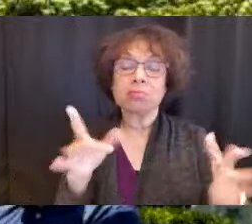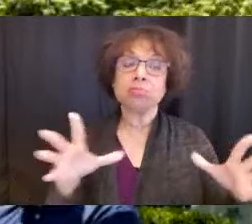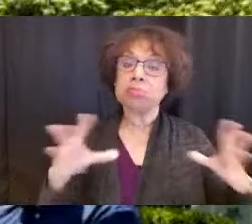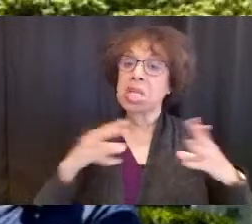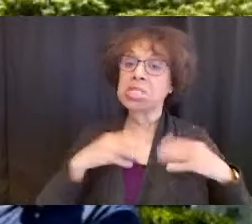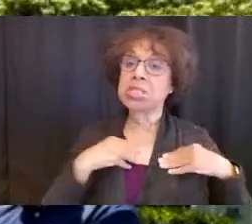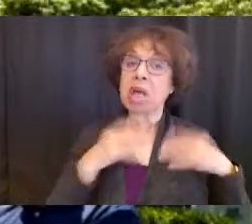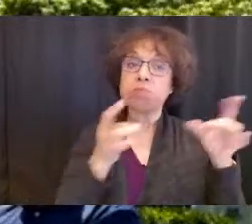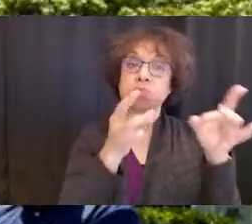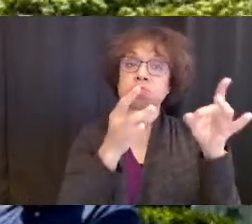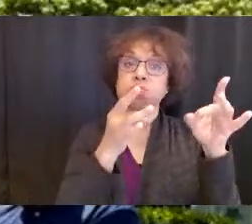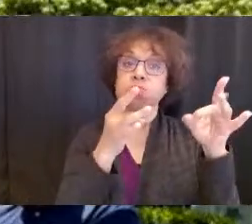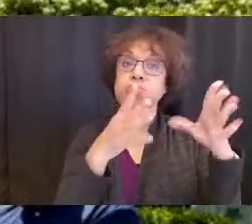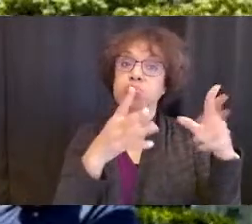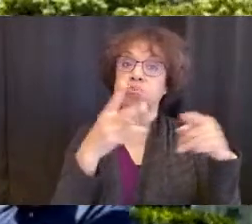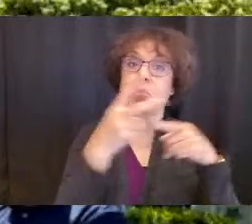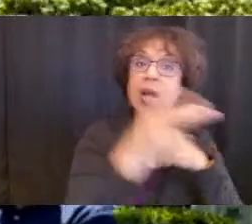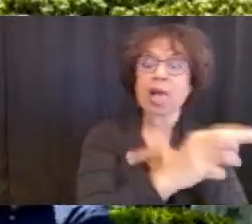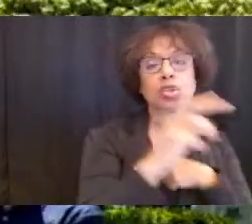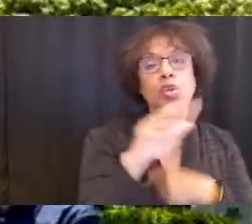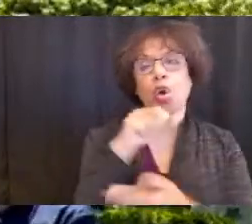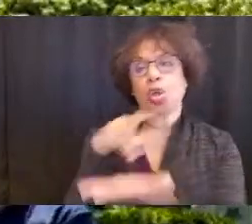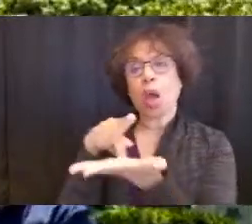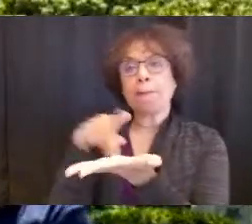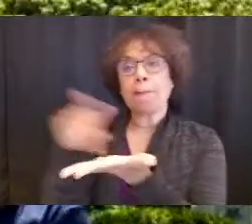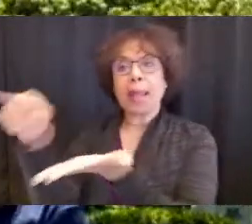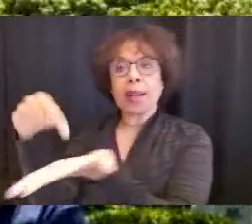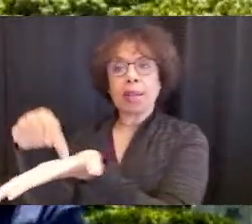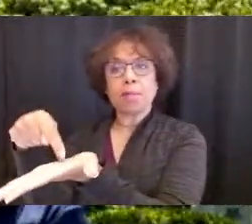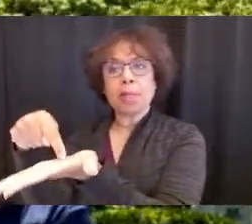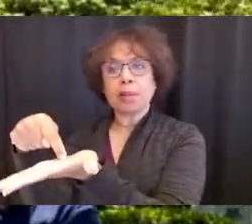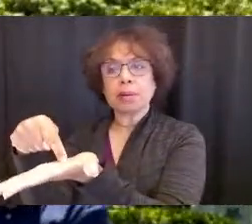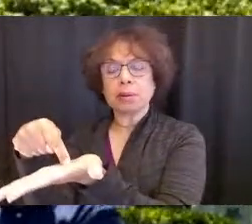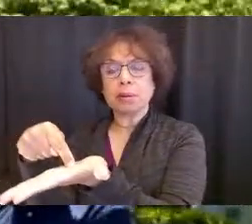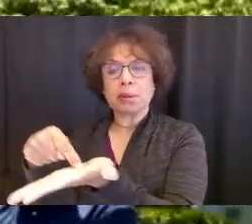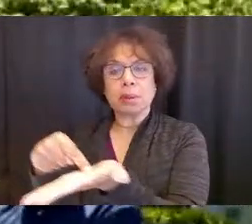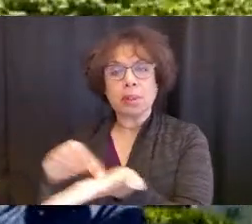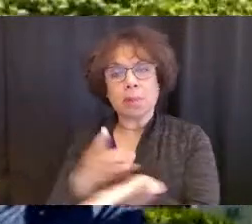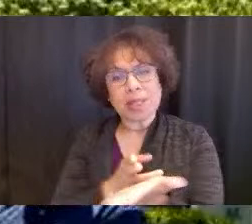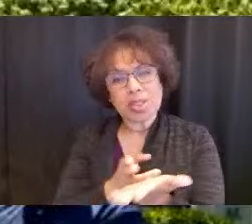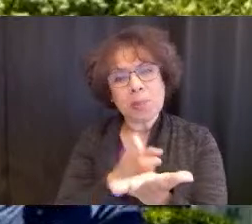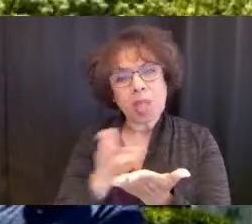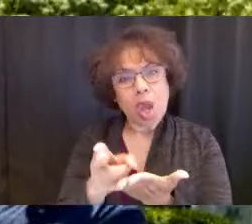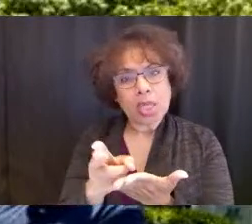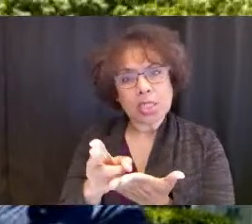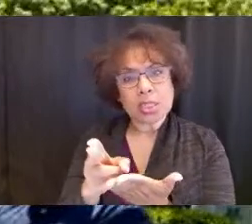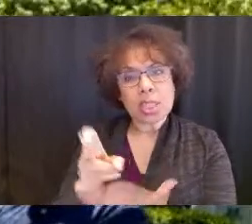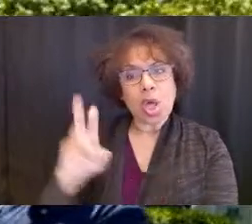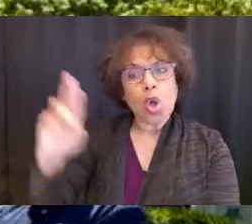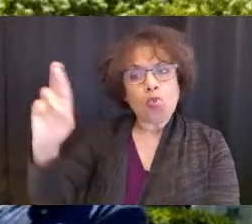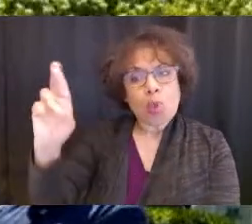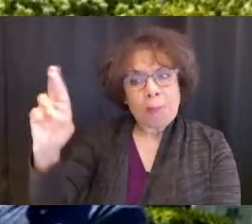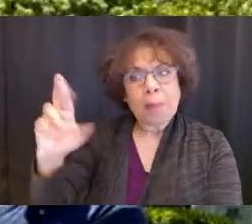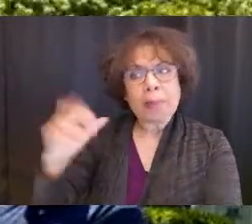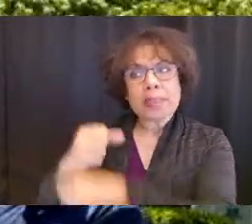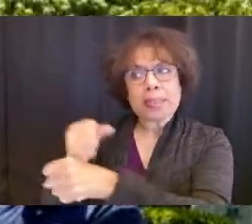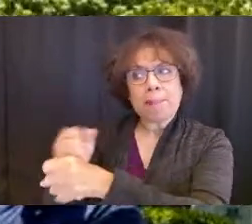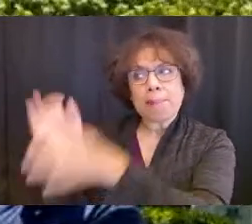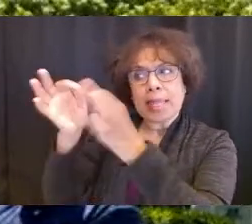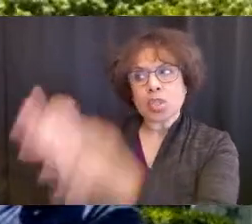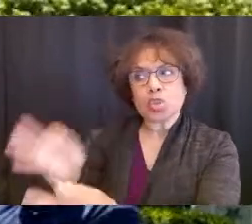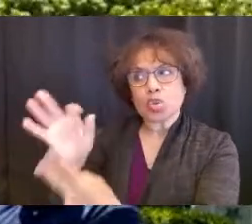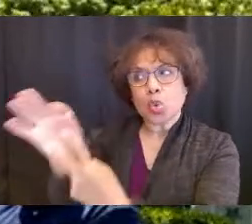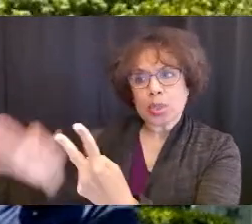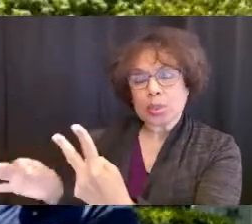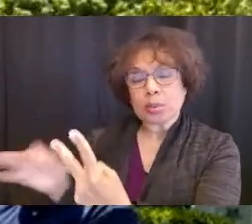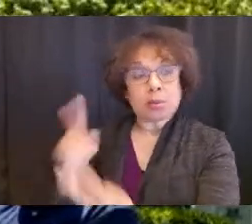a devastating default. The truth is, it's Republicans who need to make a choice. Will they choose to